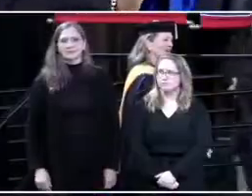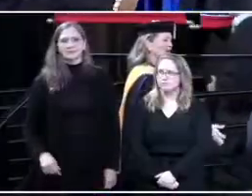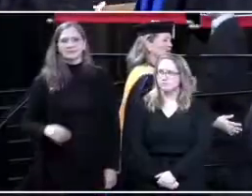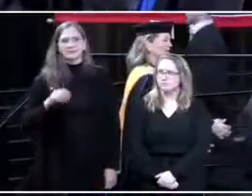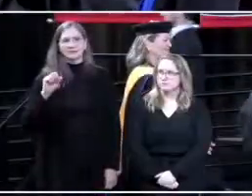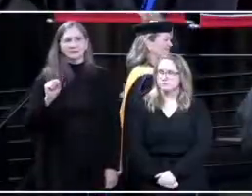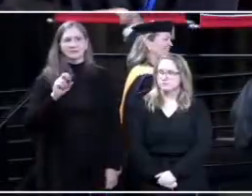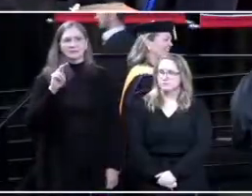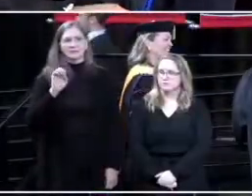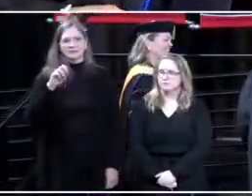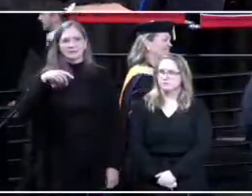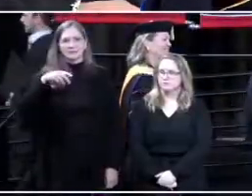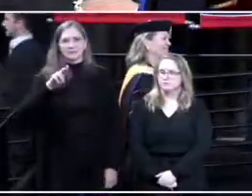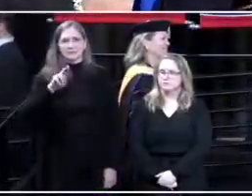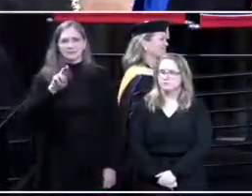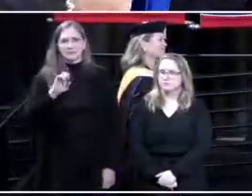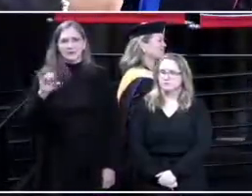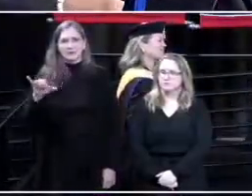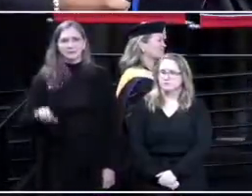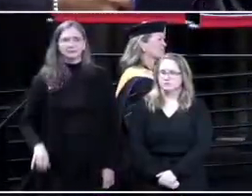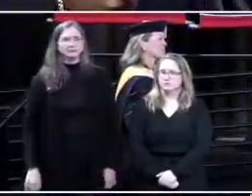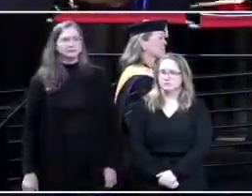Sarari Lepe.